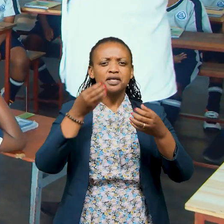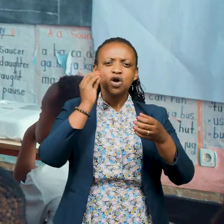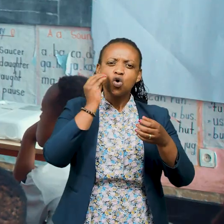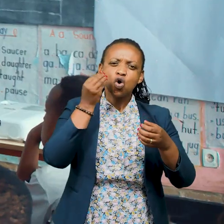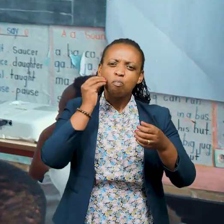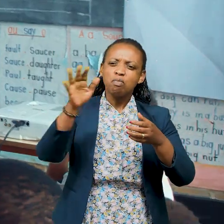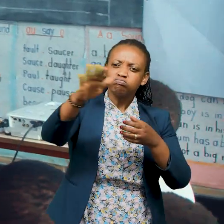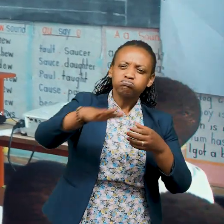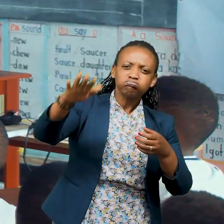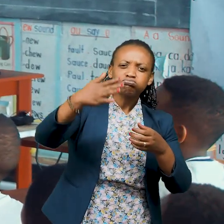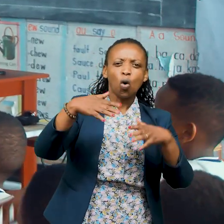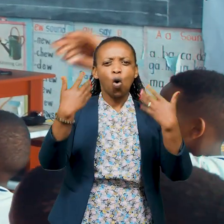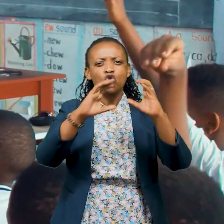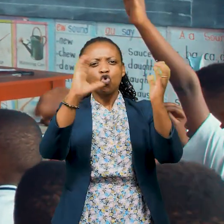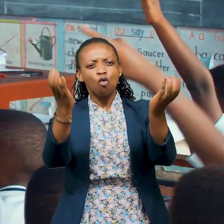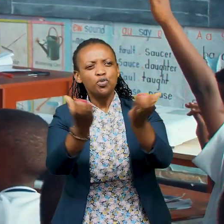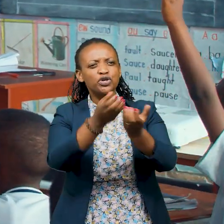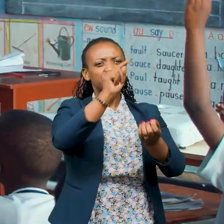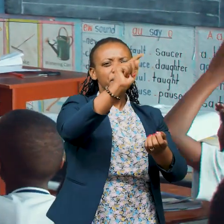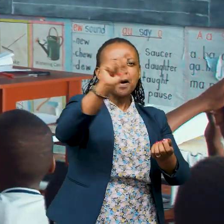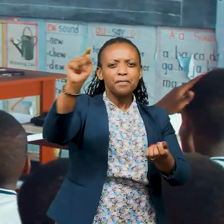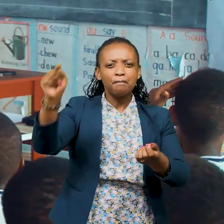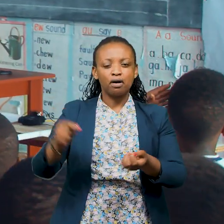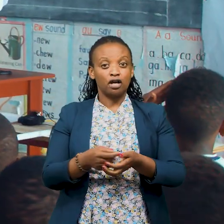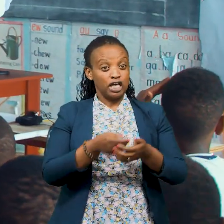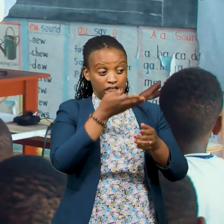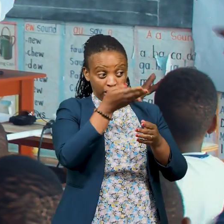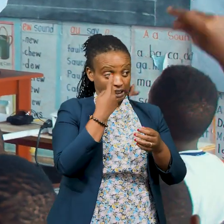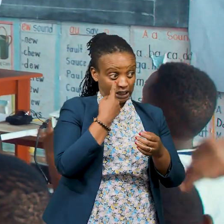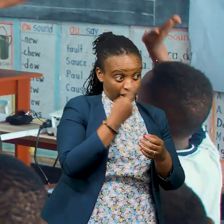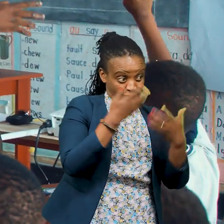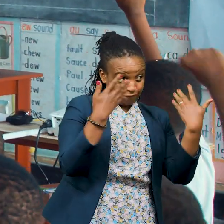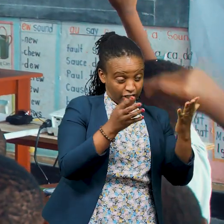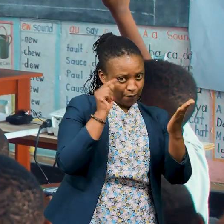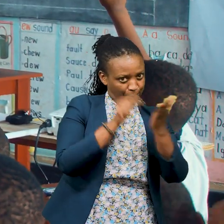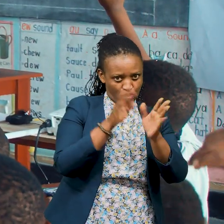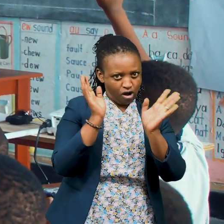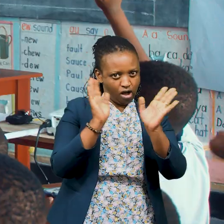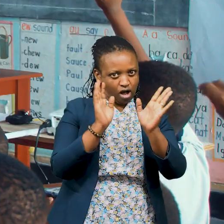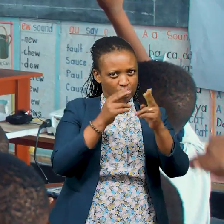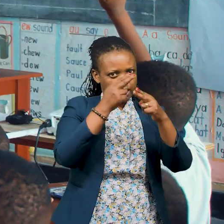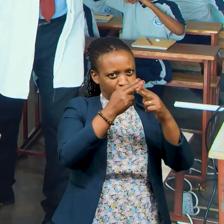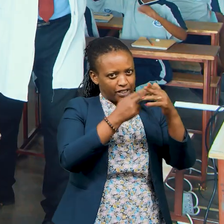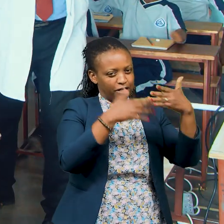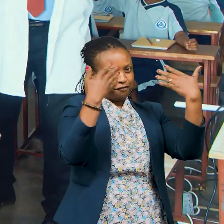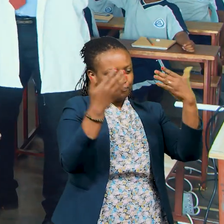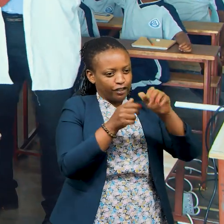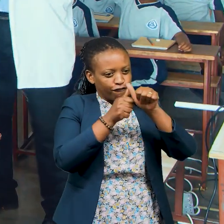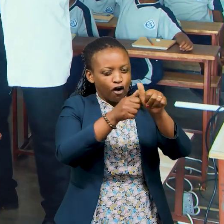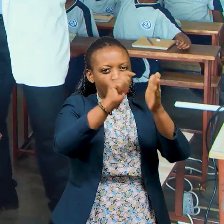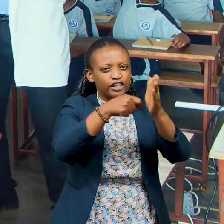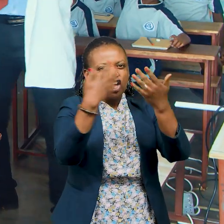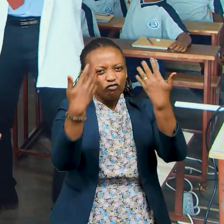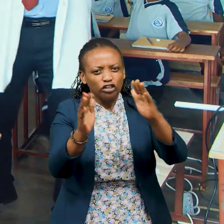community? Can we identify, apart from those animals, the one we have identified or have followed in the video,